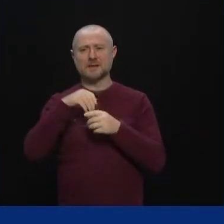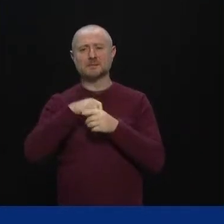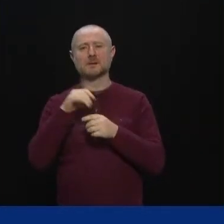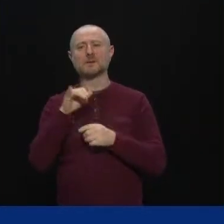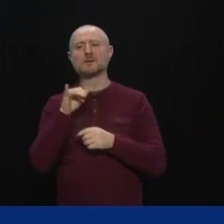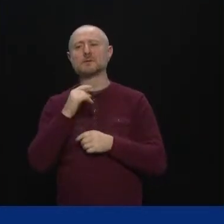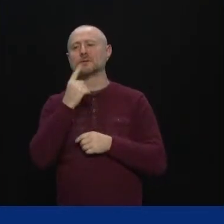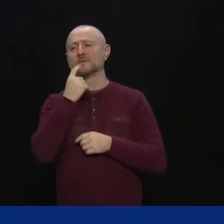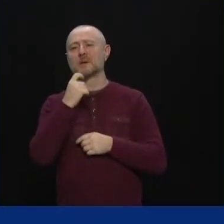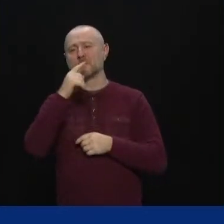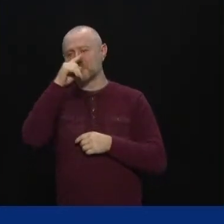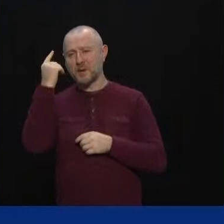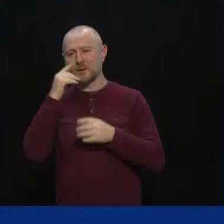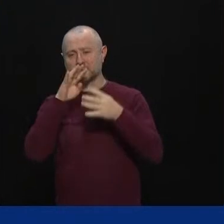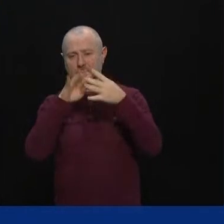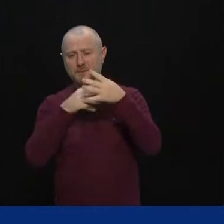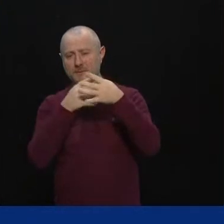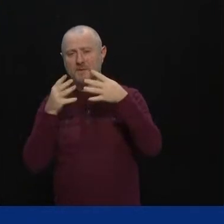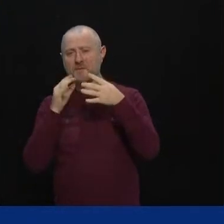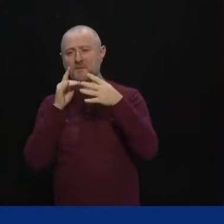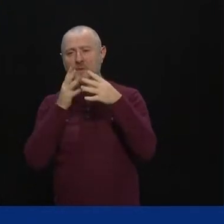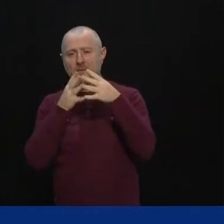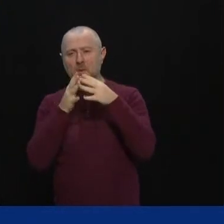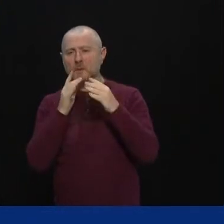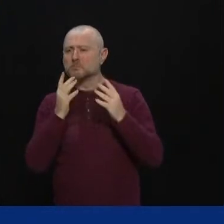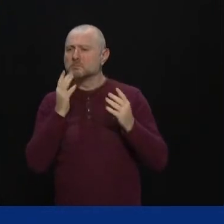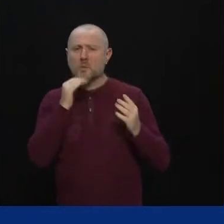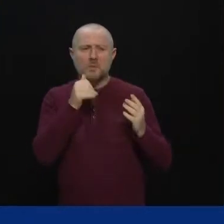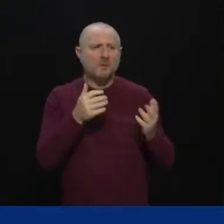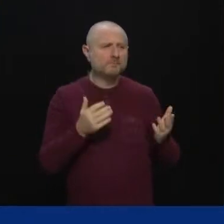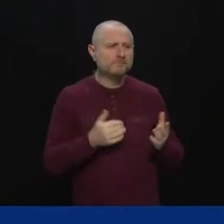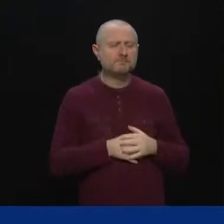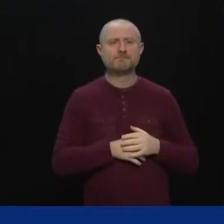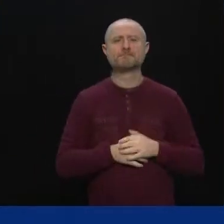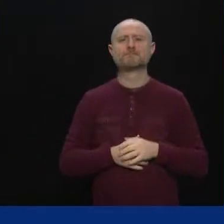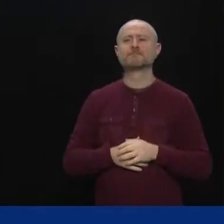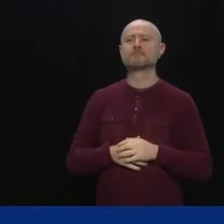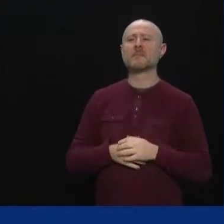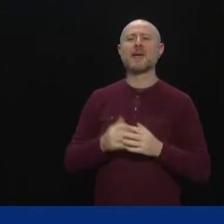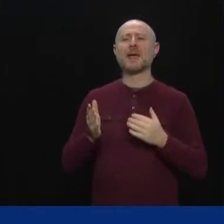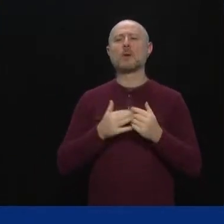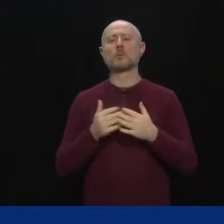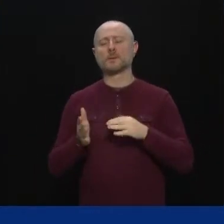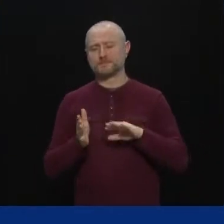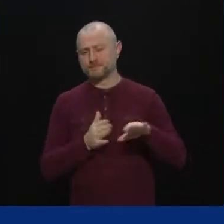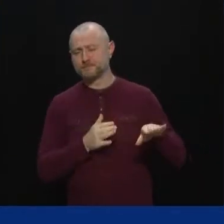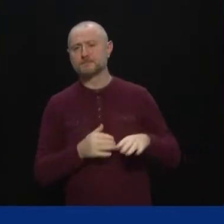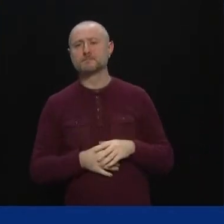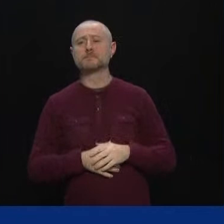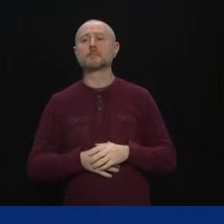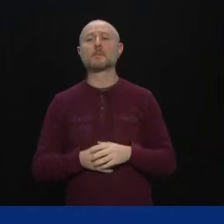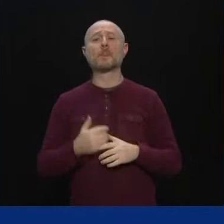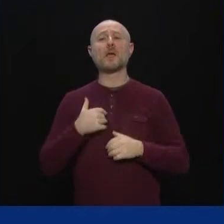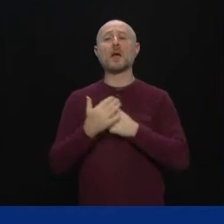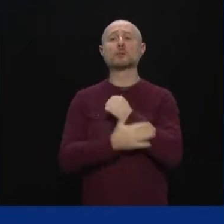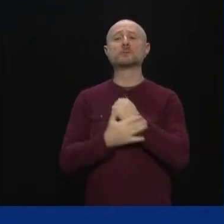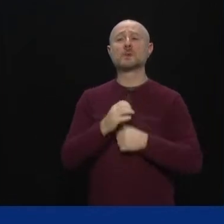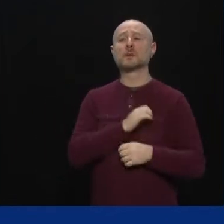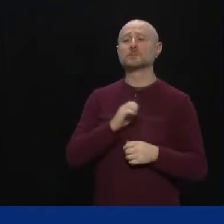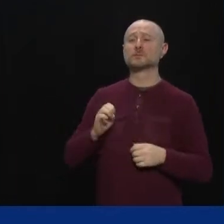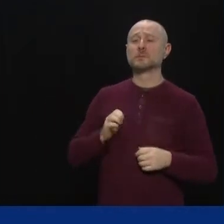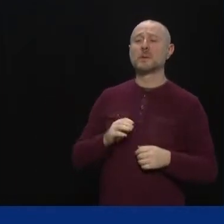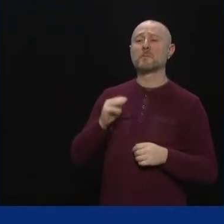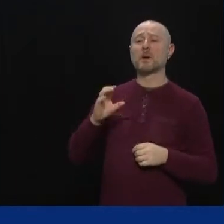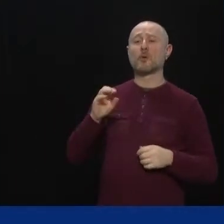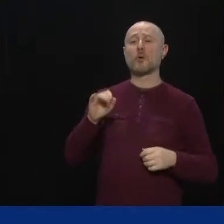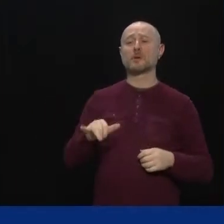game in Buffalo on Saturday night. Also, I was staring right at him. Our county executive, Dan McCoy, who's been